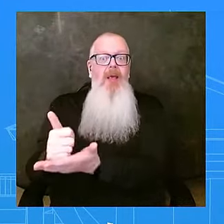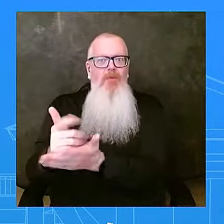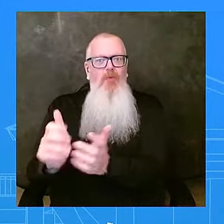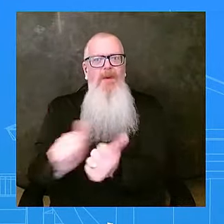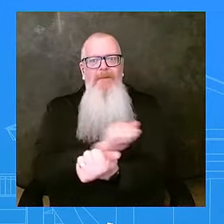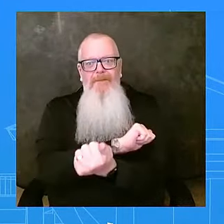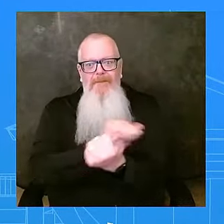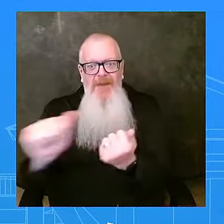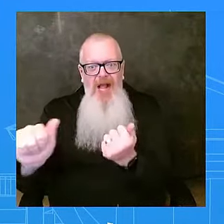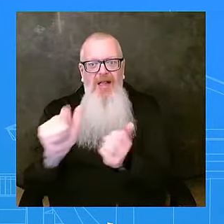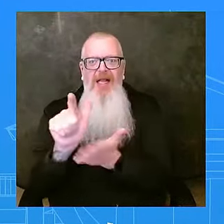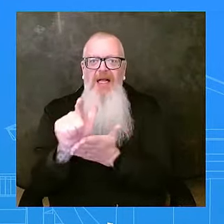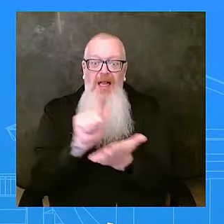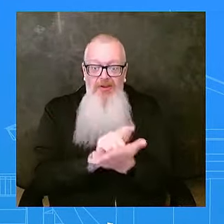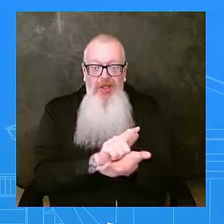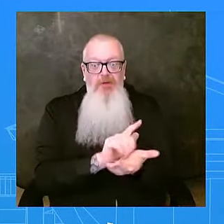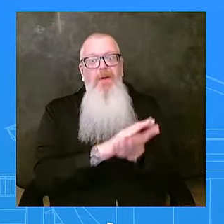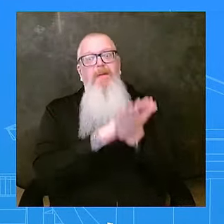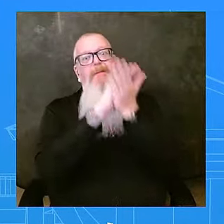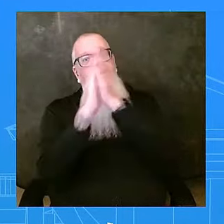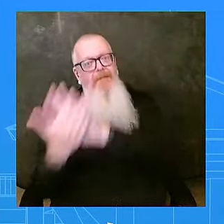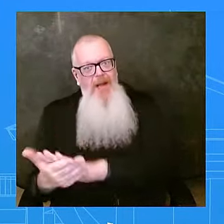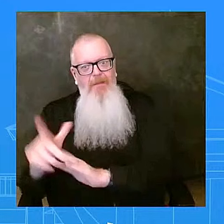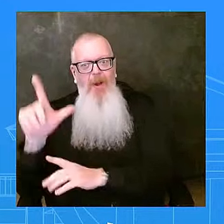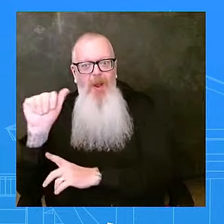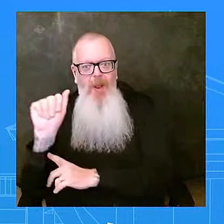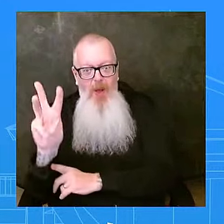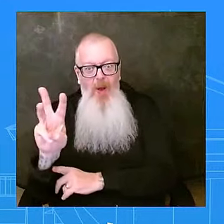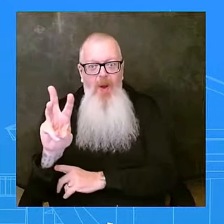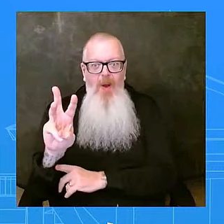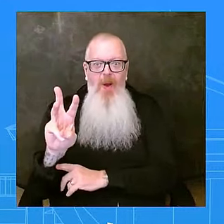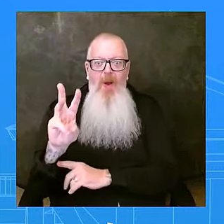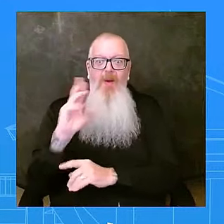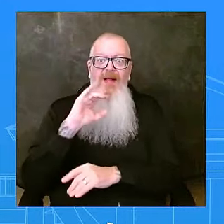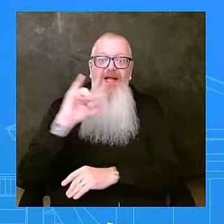law, the Inflation Reduction Act, for example.